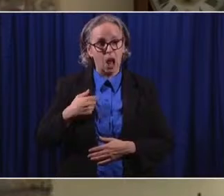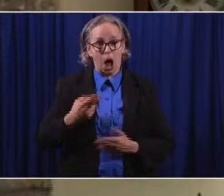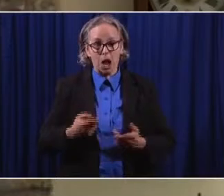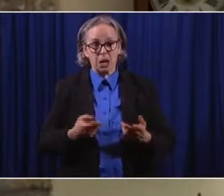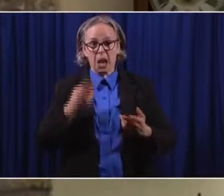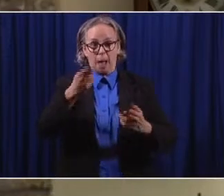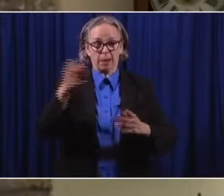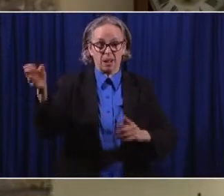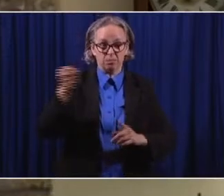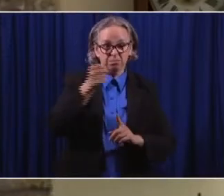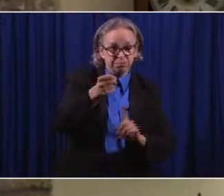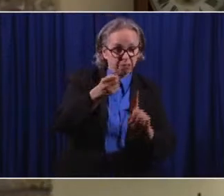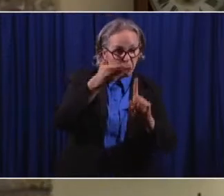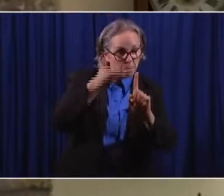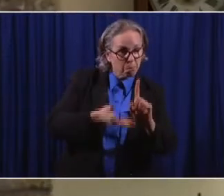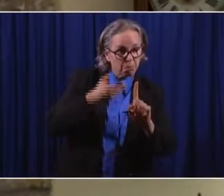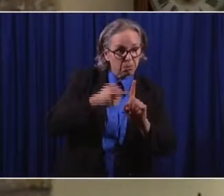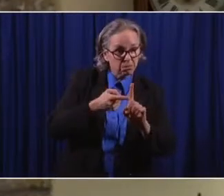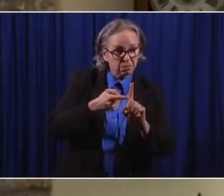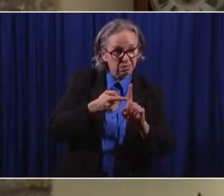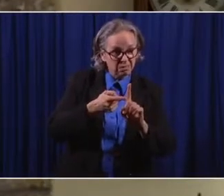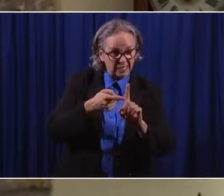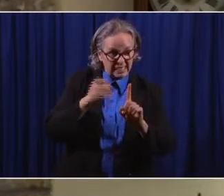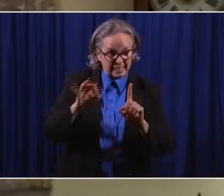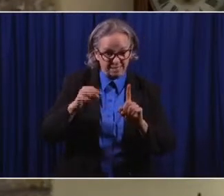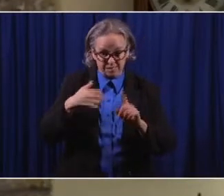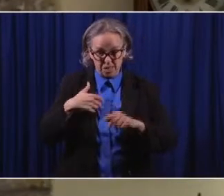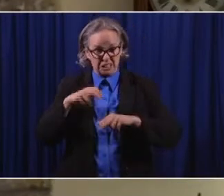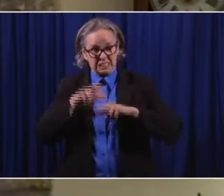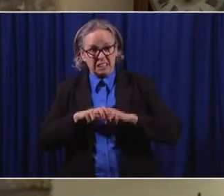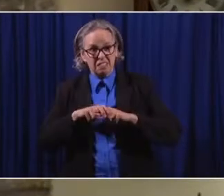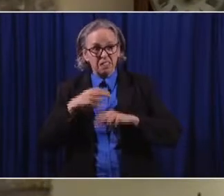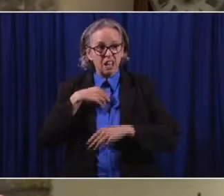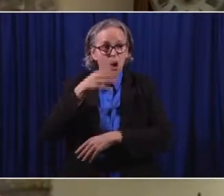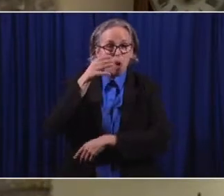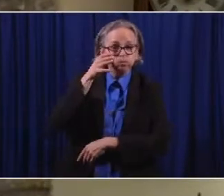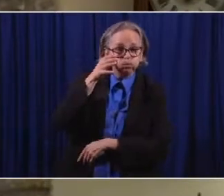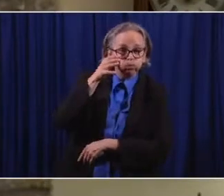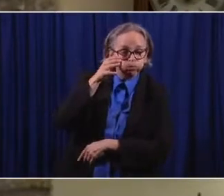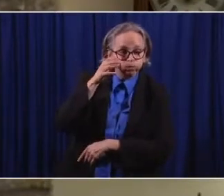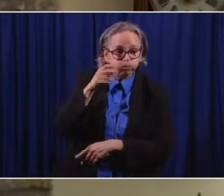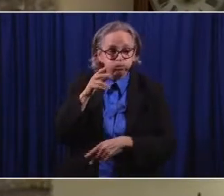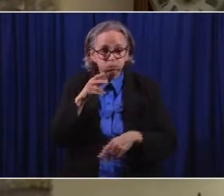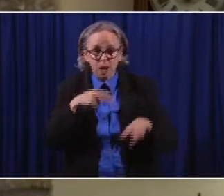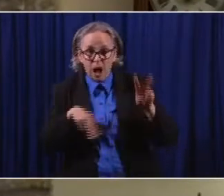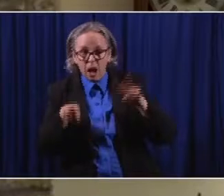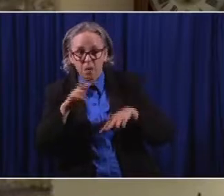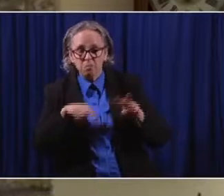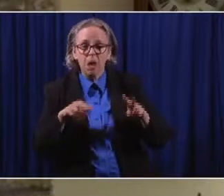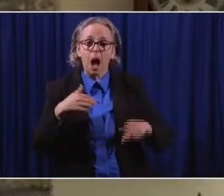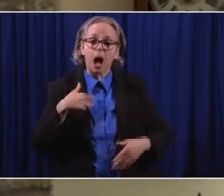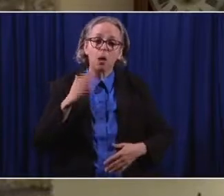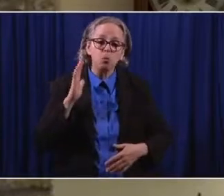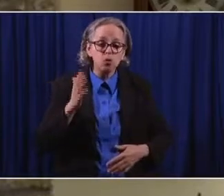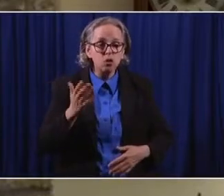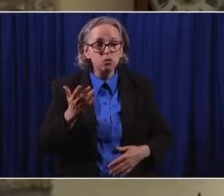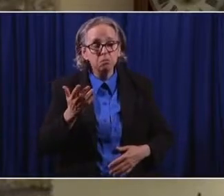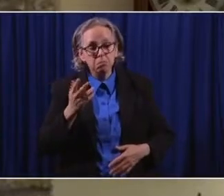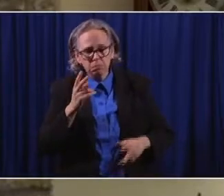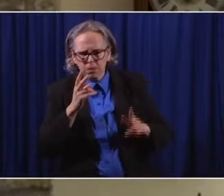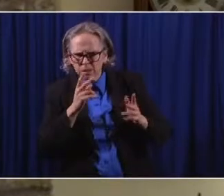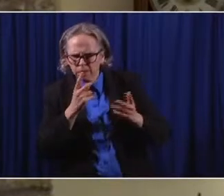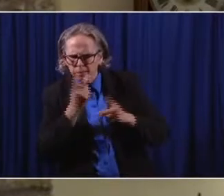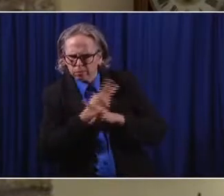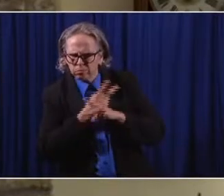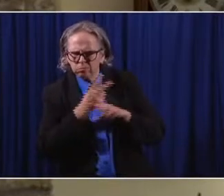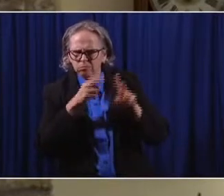Committee, if I was still on the Judiciary Committee, I would have done the due diligence that we did, and I would have